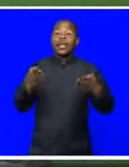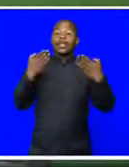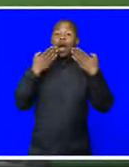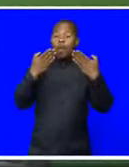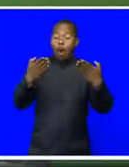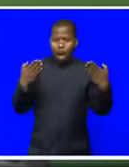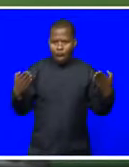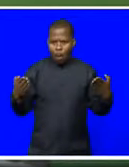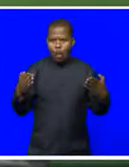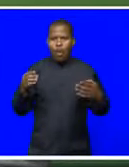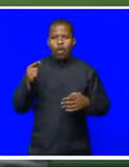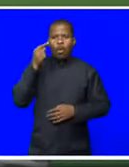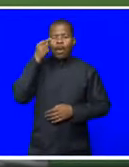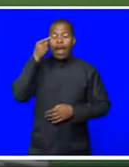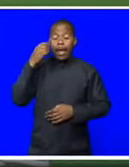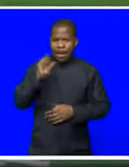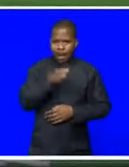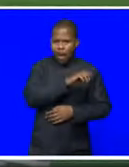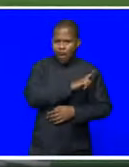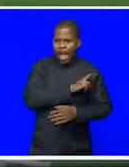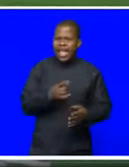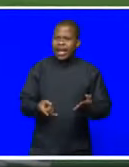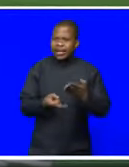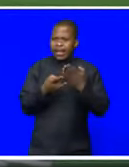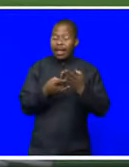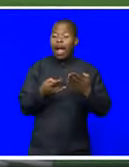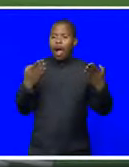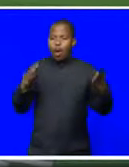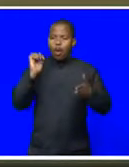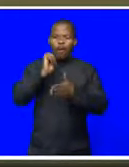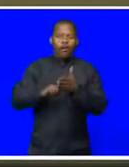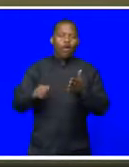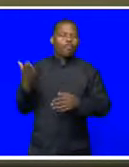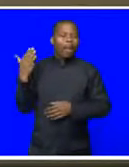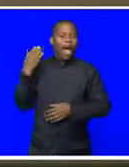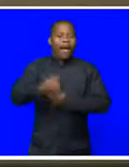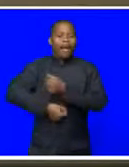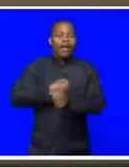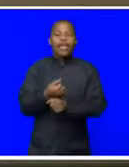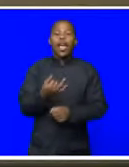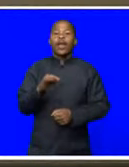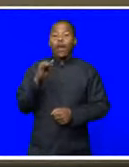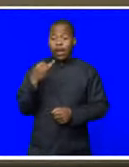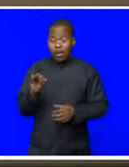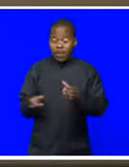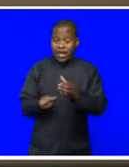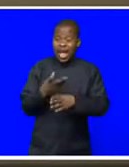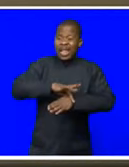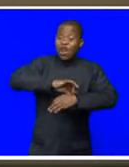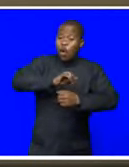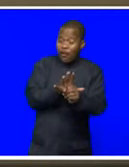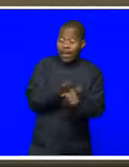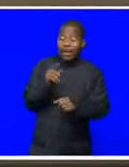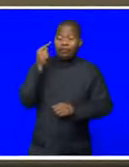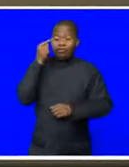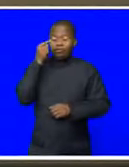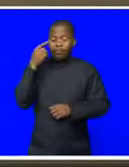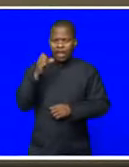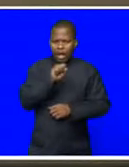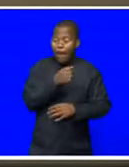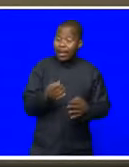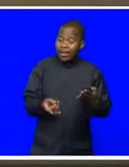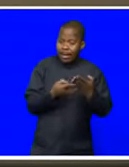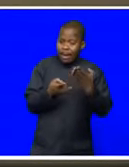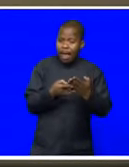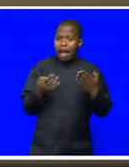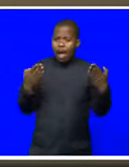Taiwan iyasisita iyasibambisa solo kwacala COVID nga 2020 iTaiwan isite indlela letineng